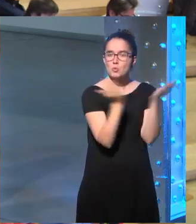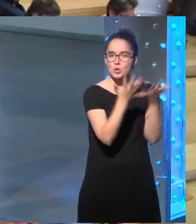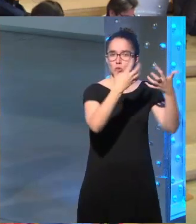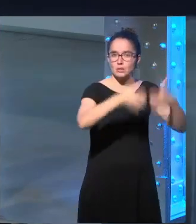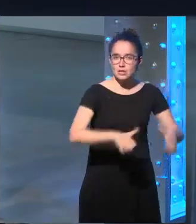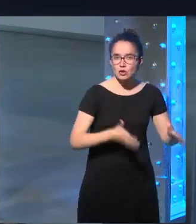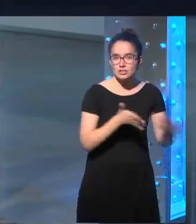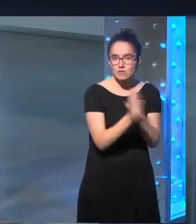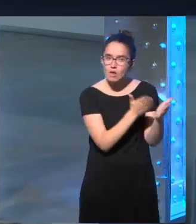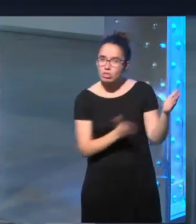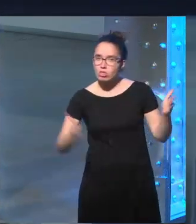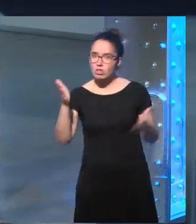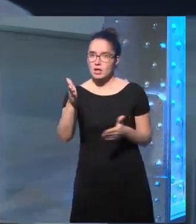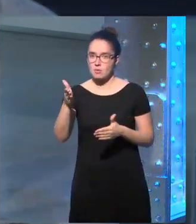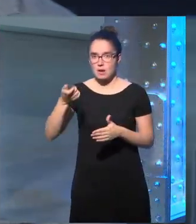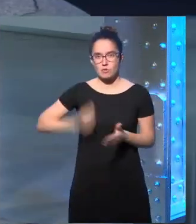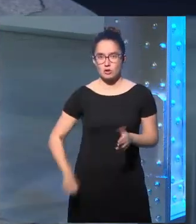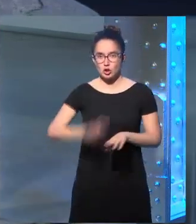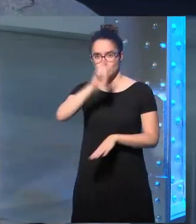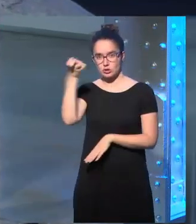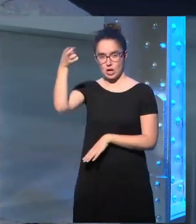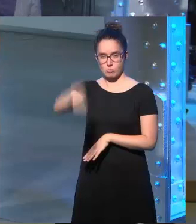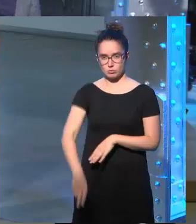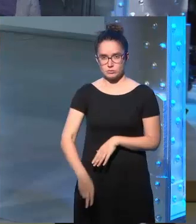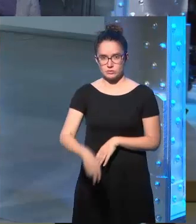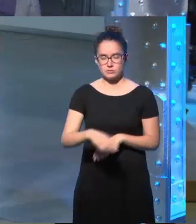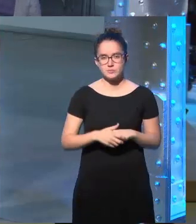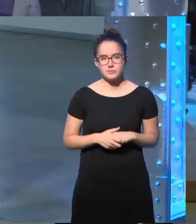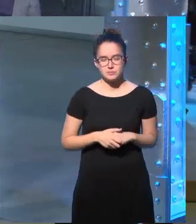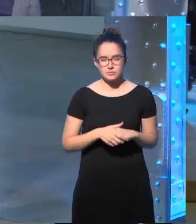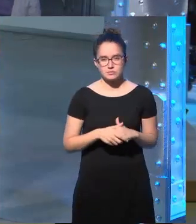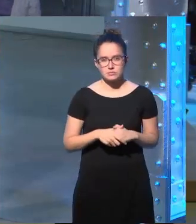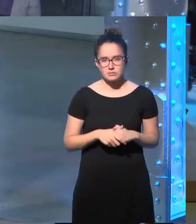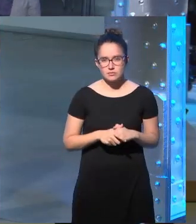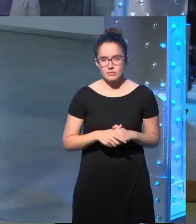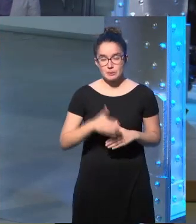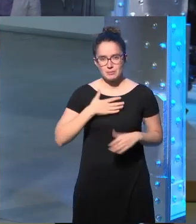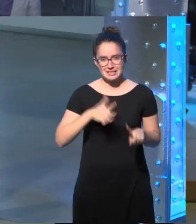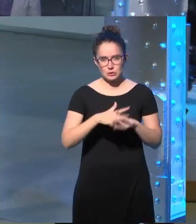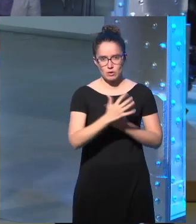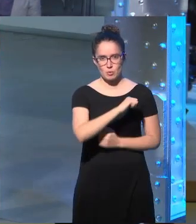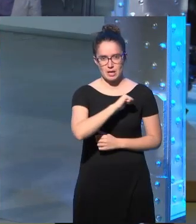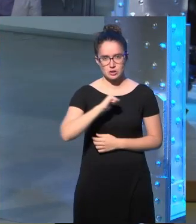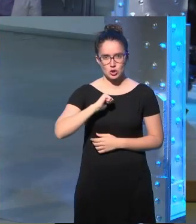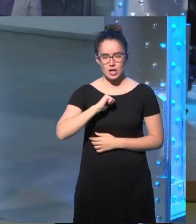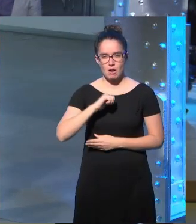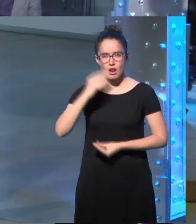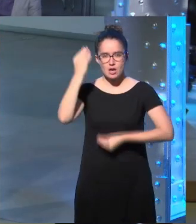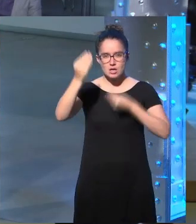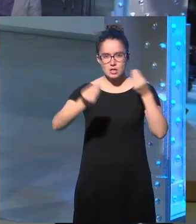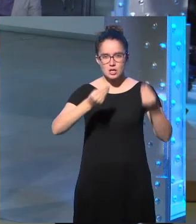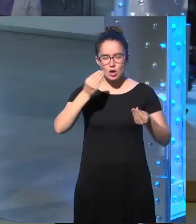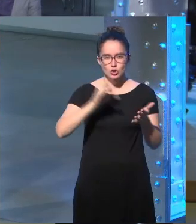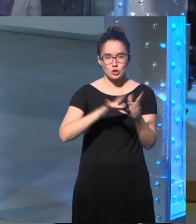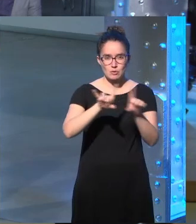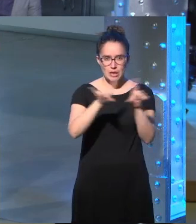digital question, a digitalized world is a world where there are new options and more options. Yeah, in my